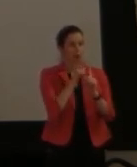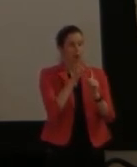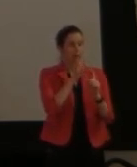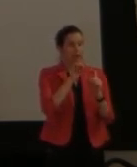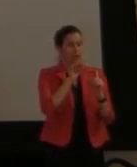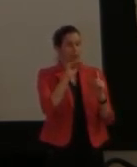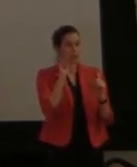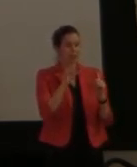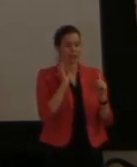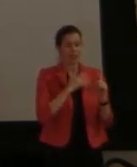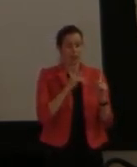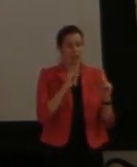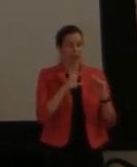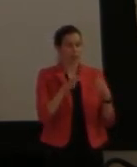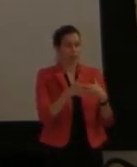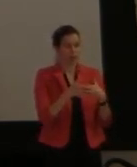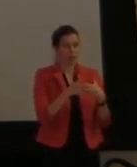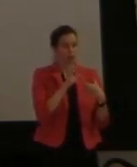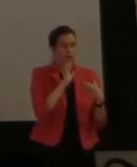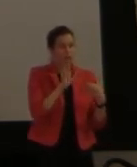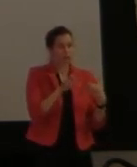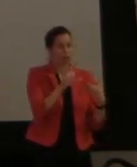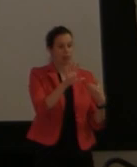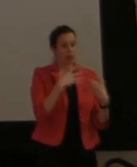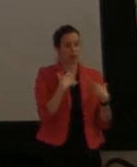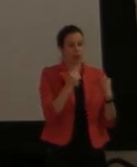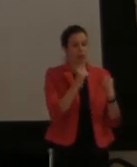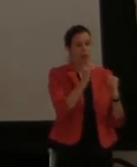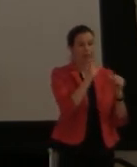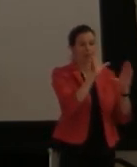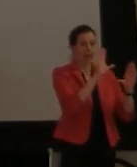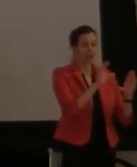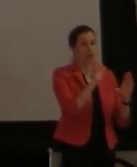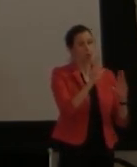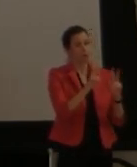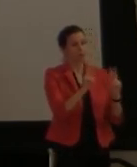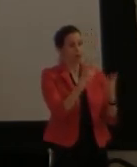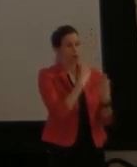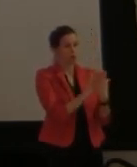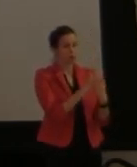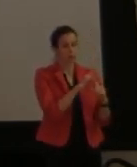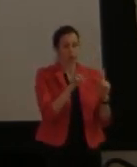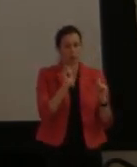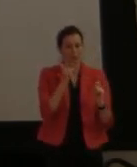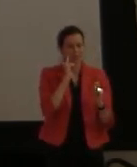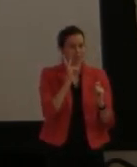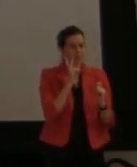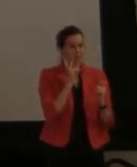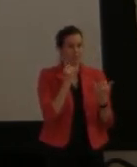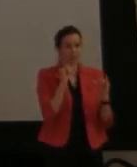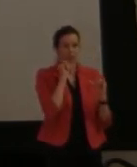of our population reports their health as excellent or very good, but as you can see, we've not been